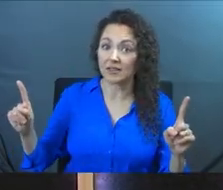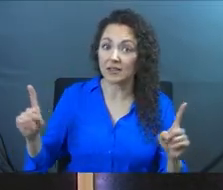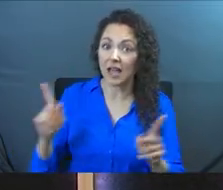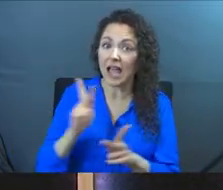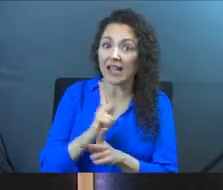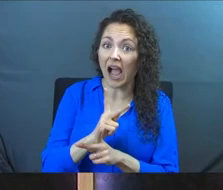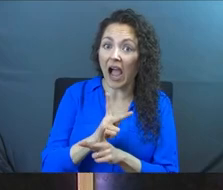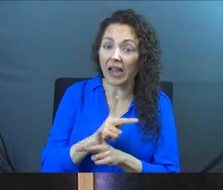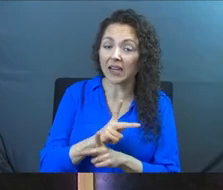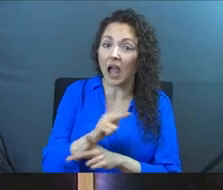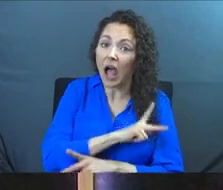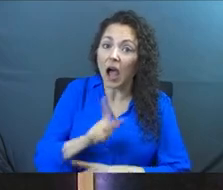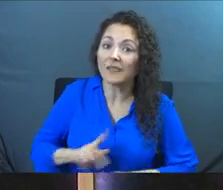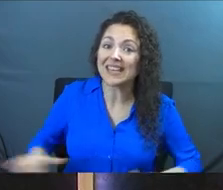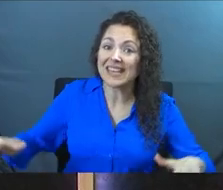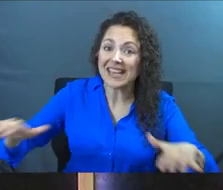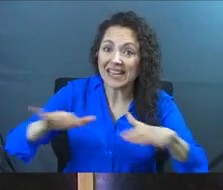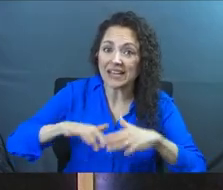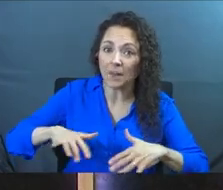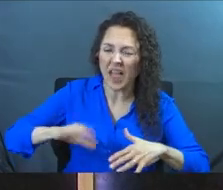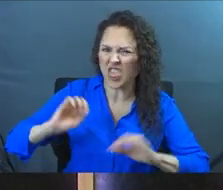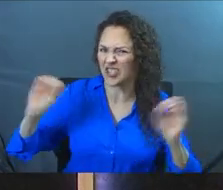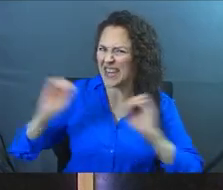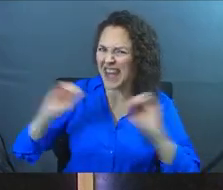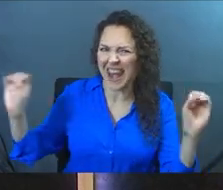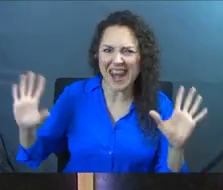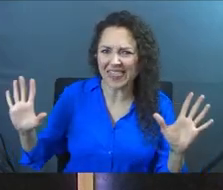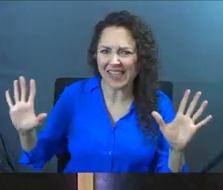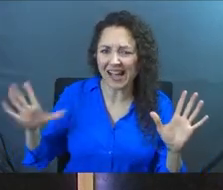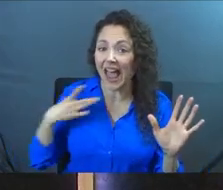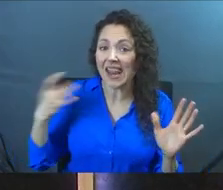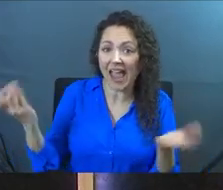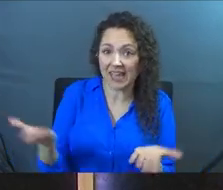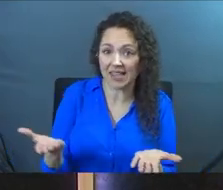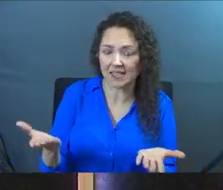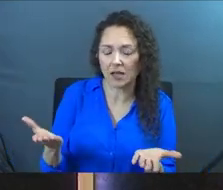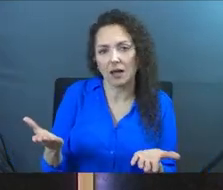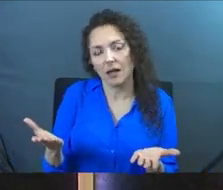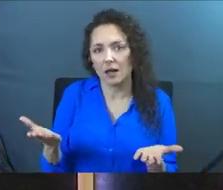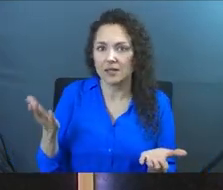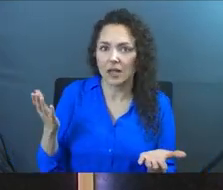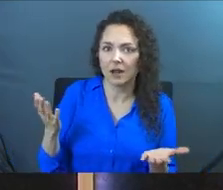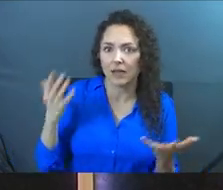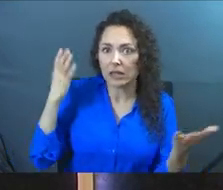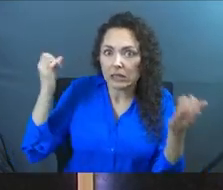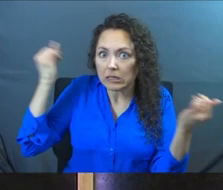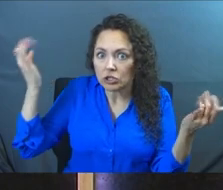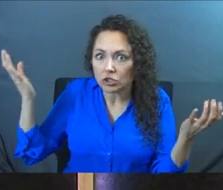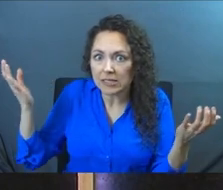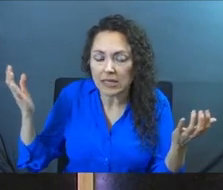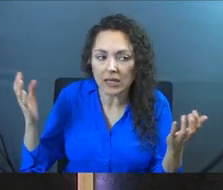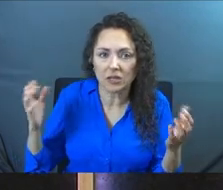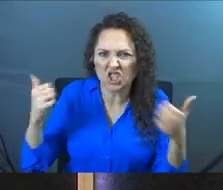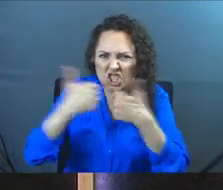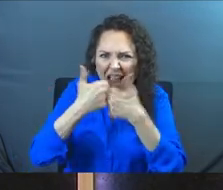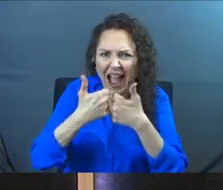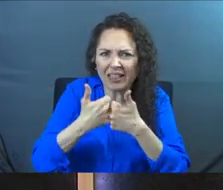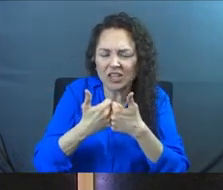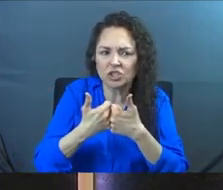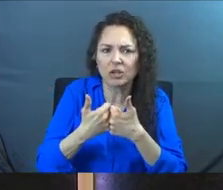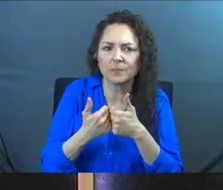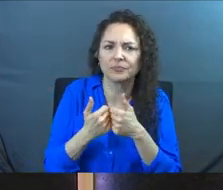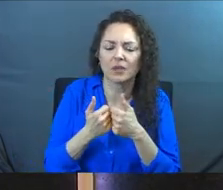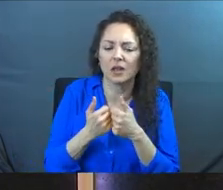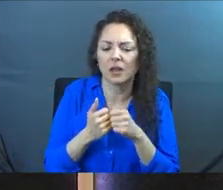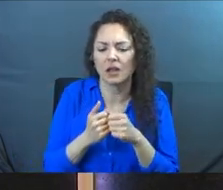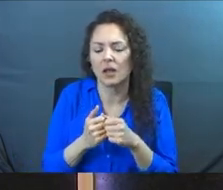this. And this was a particularly interesting challenge for the disciples and the people around Jesus when he was talking about this, because they